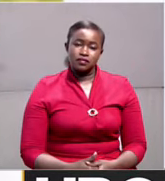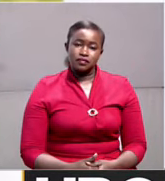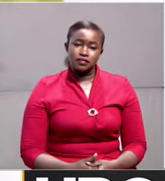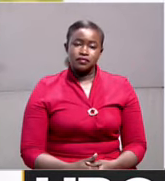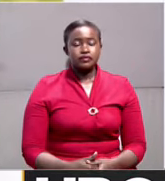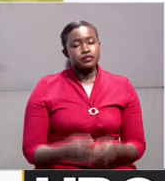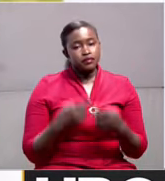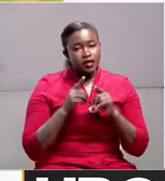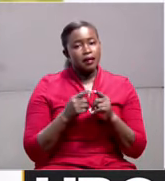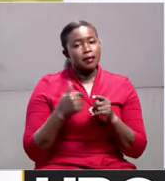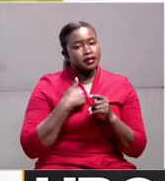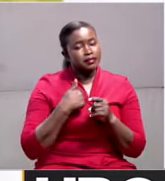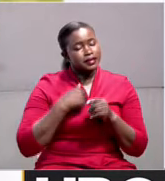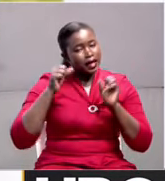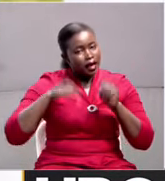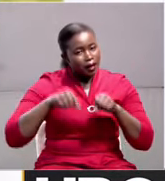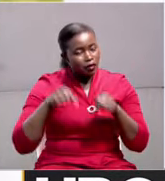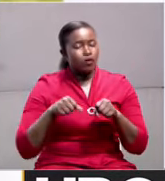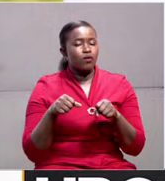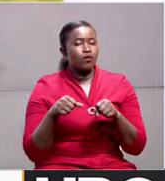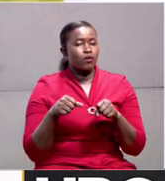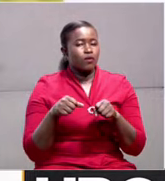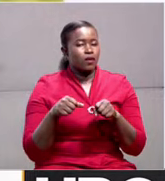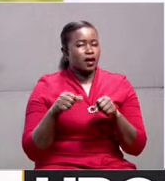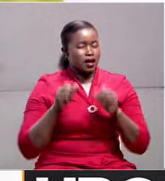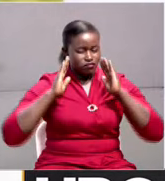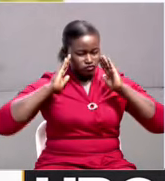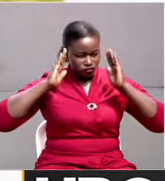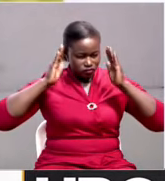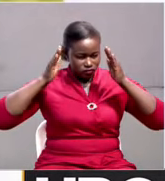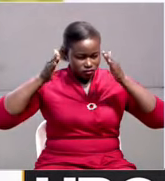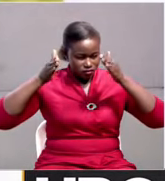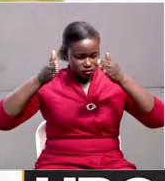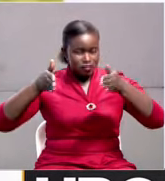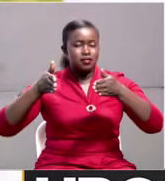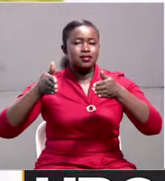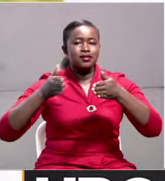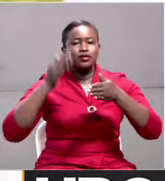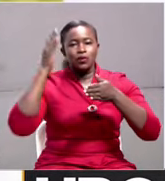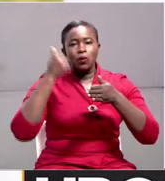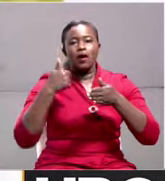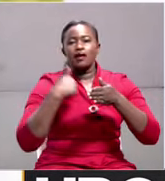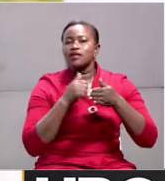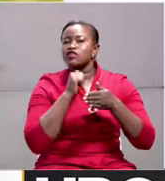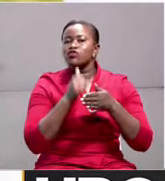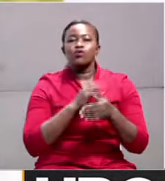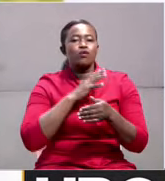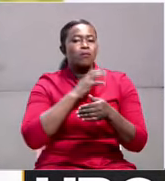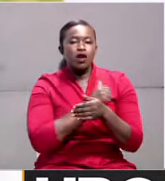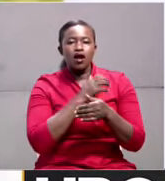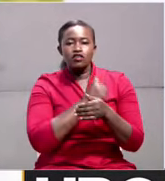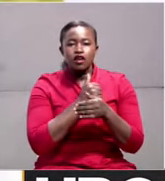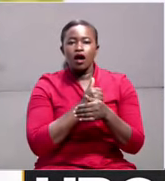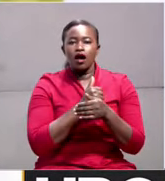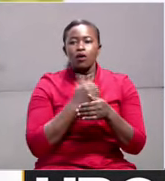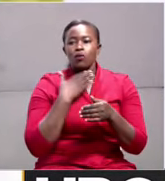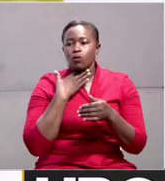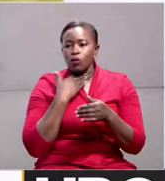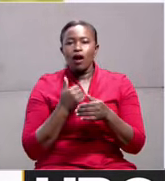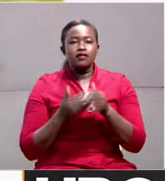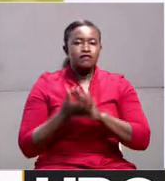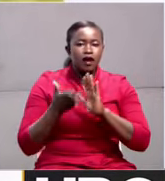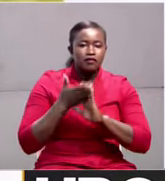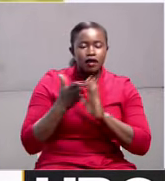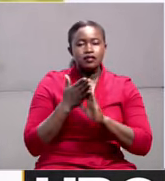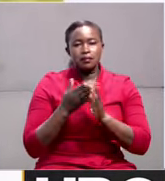But this one, I have been able to concentrate them because I'm not under pressure of looking for